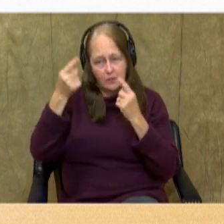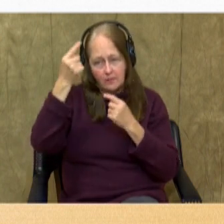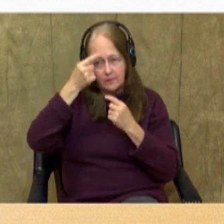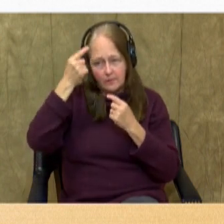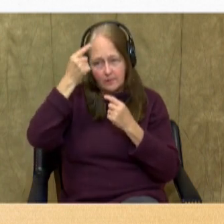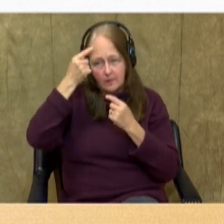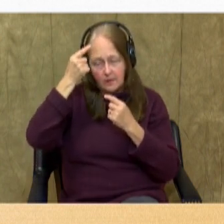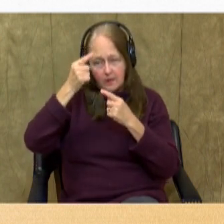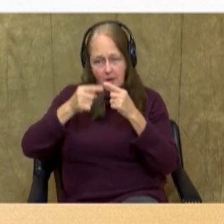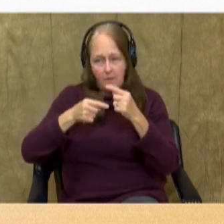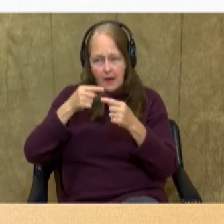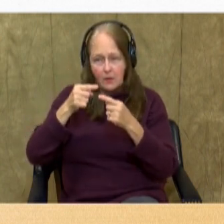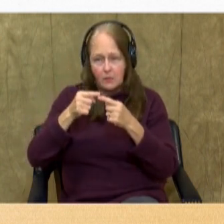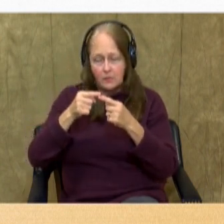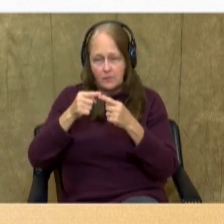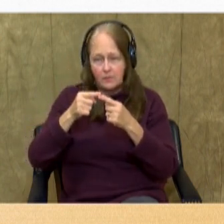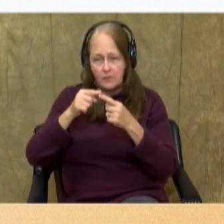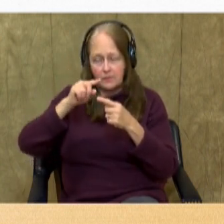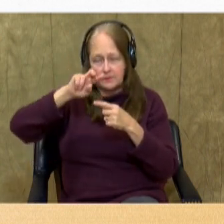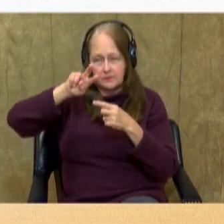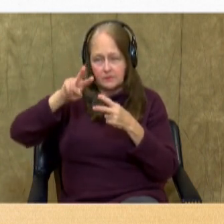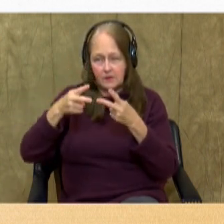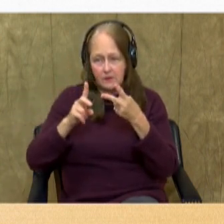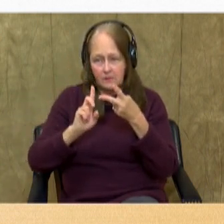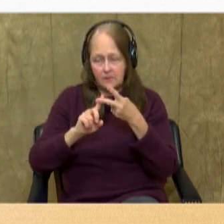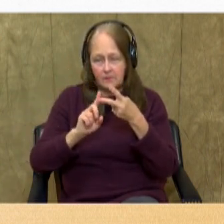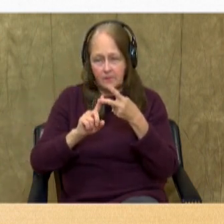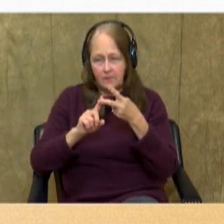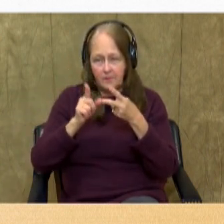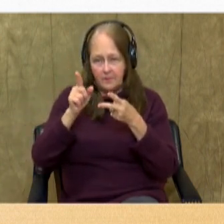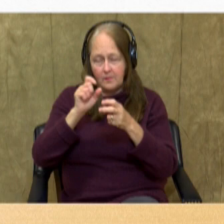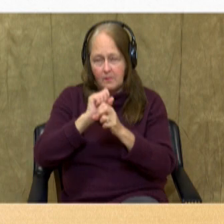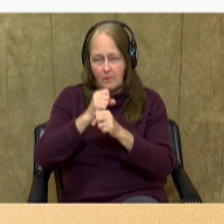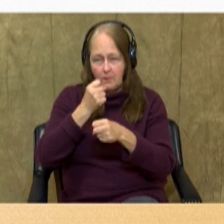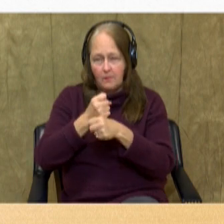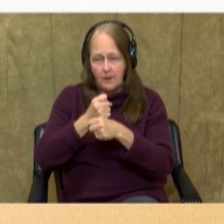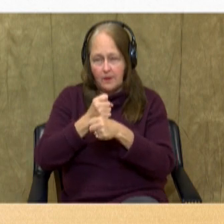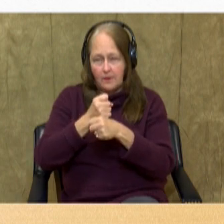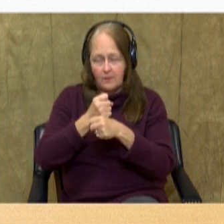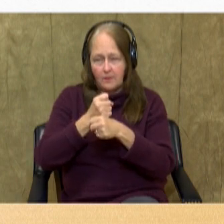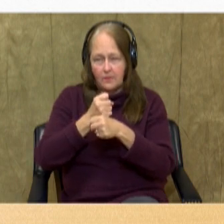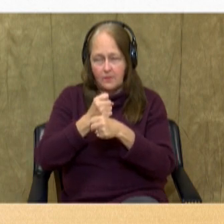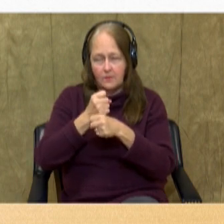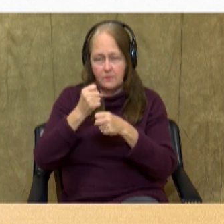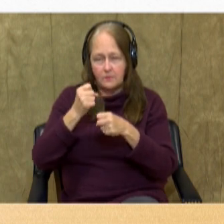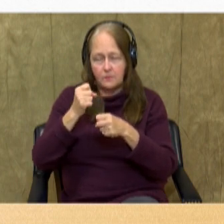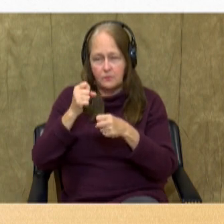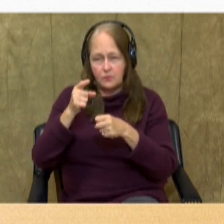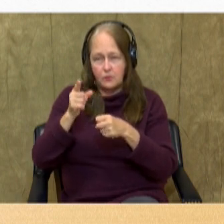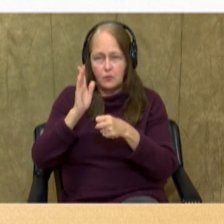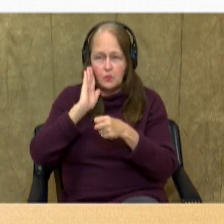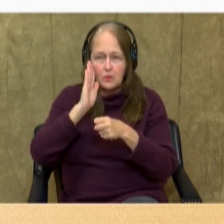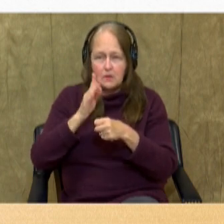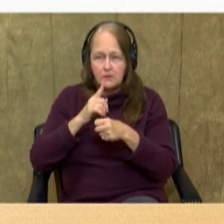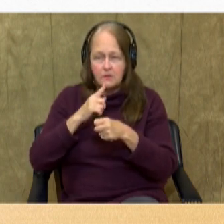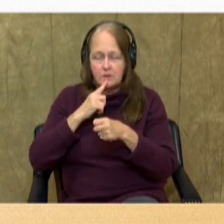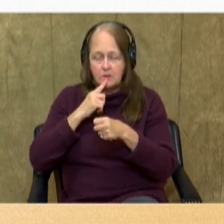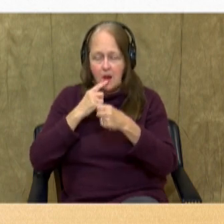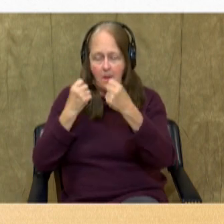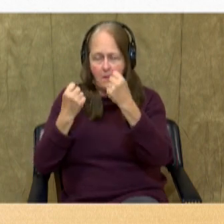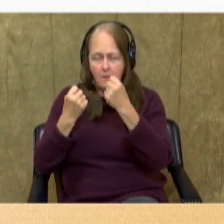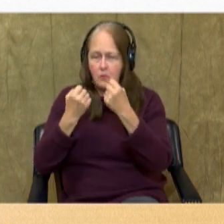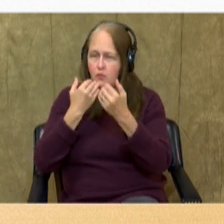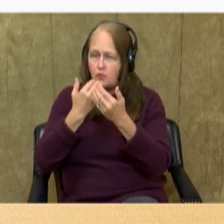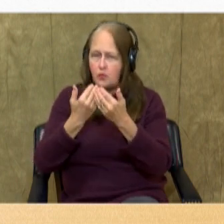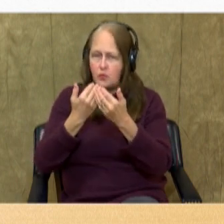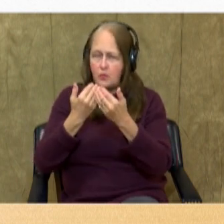in particular. Secondly, when you make that argument, you state your claim, you got to back it up with a